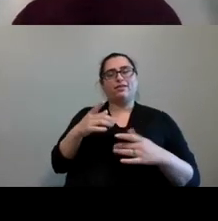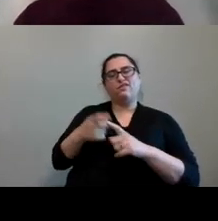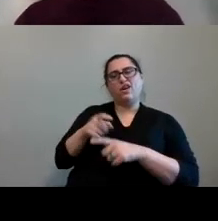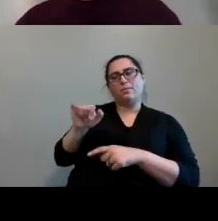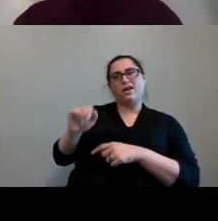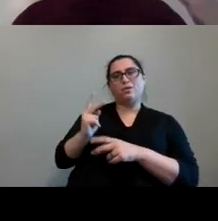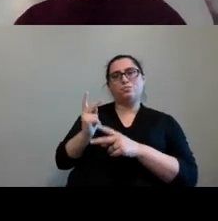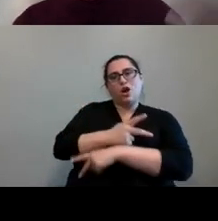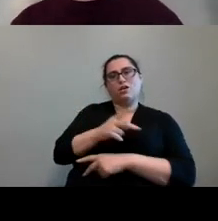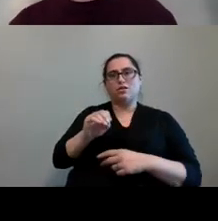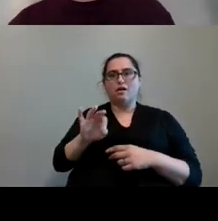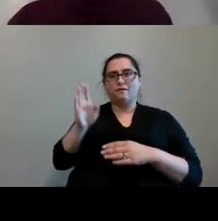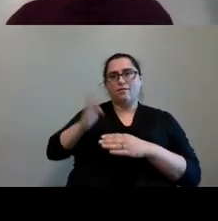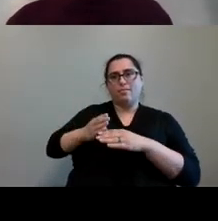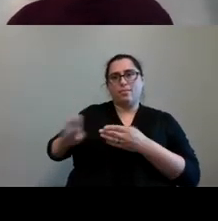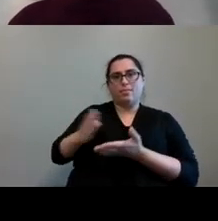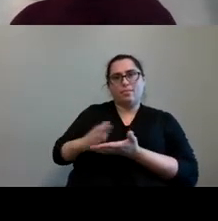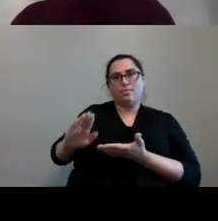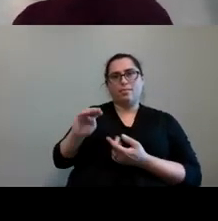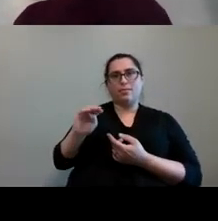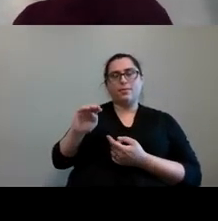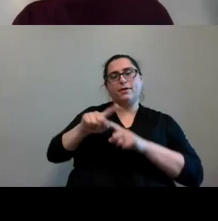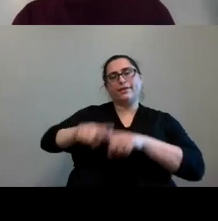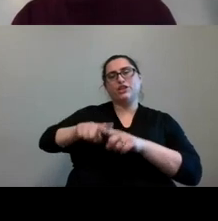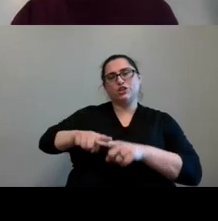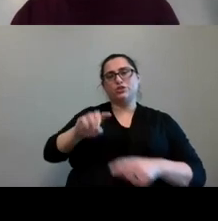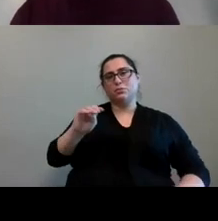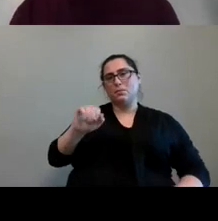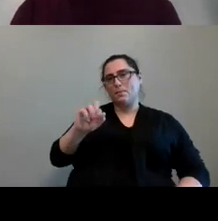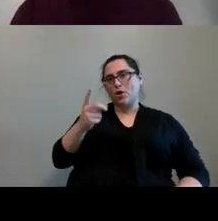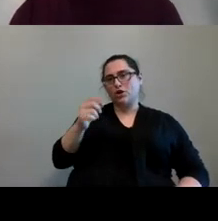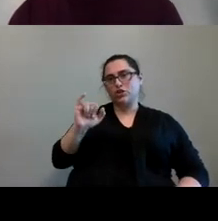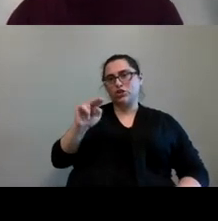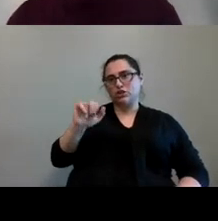but like the conditional marginals. But